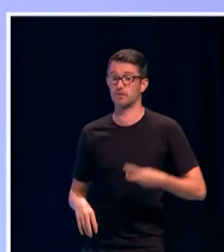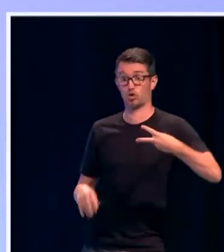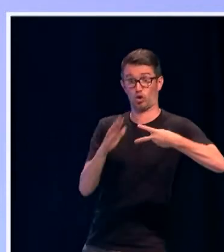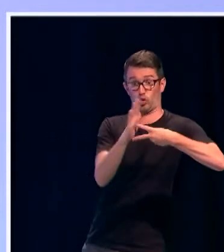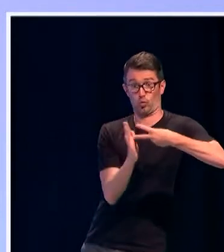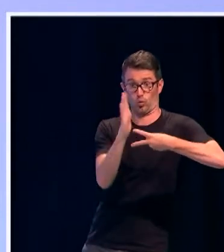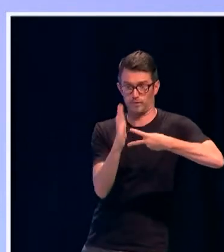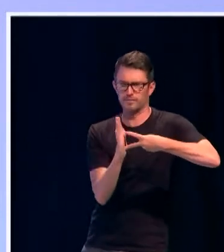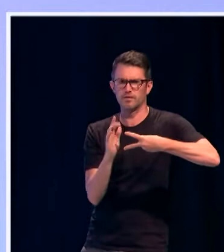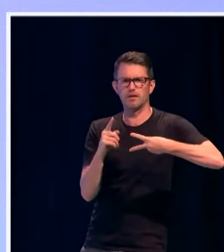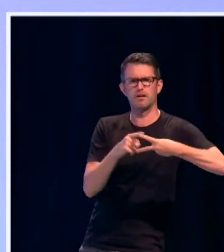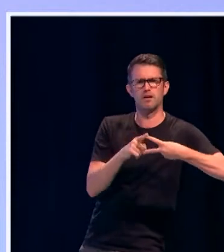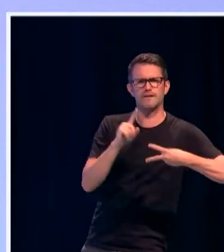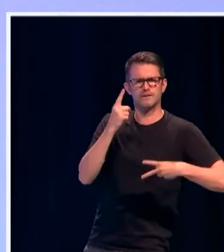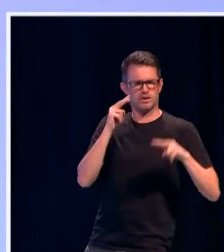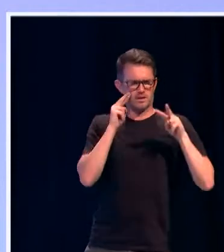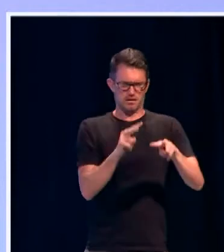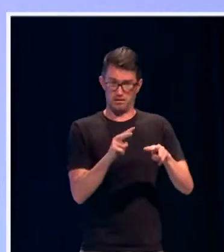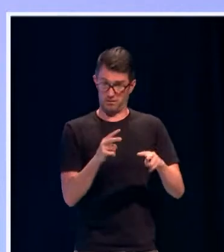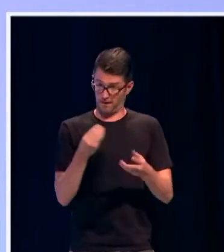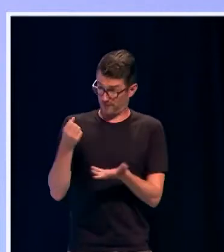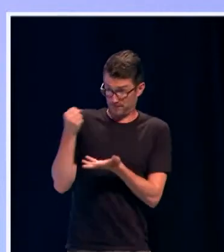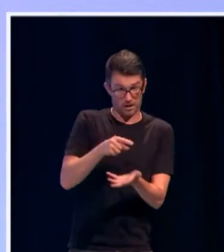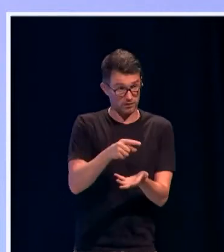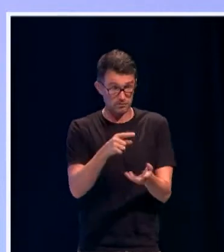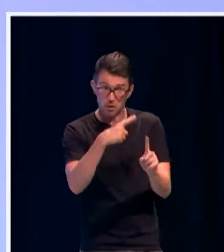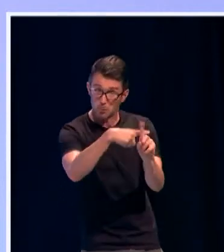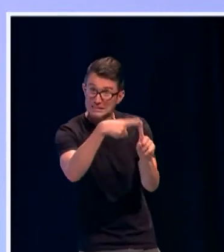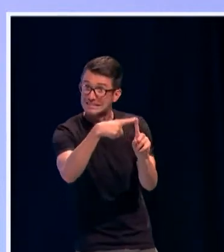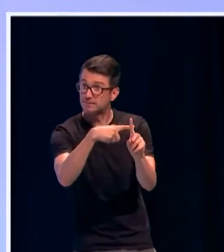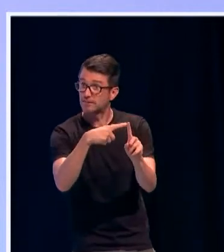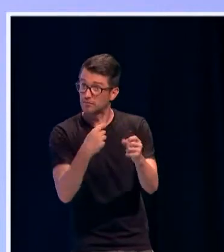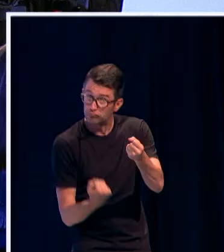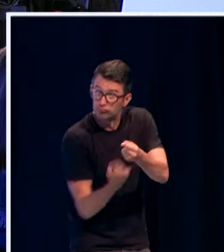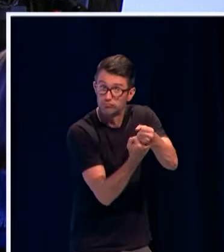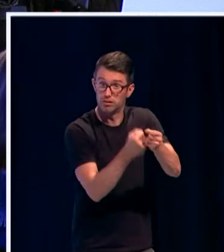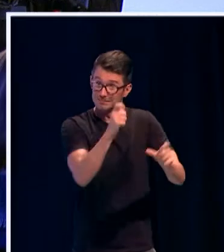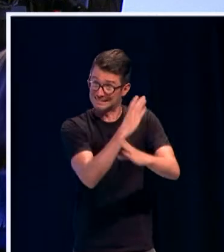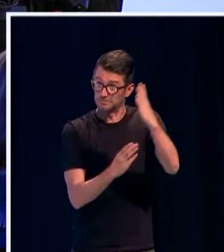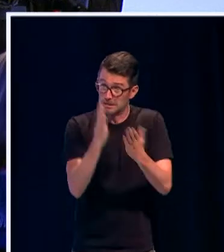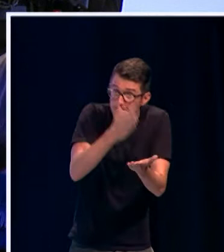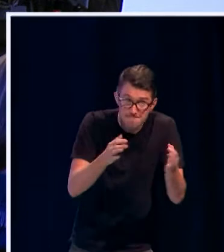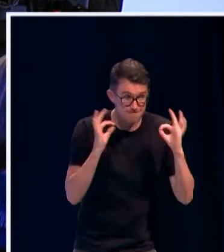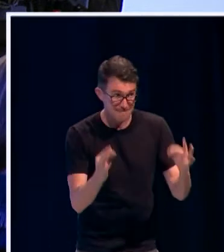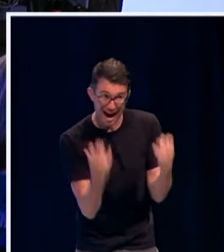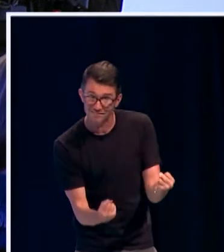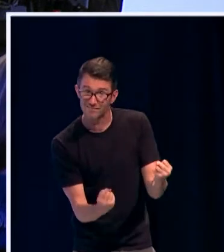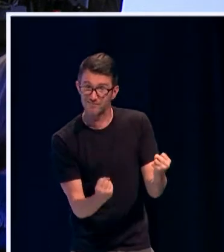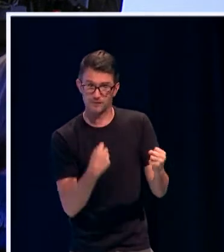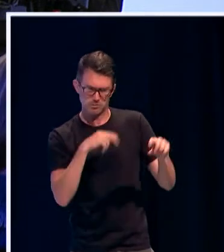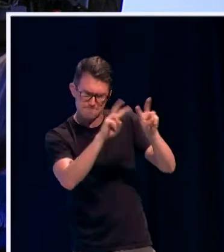aid investments include people with disabilities and their representative organisations in the